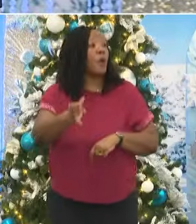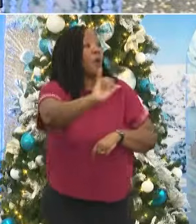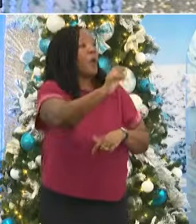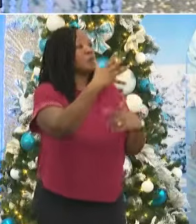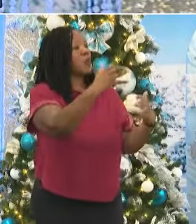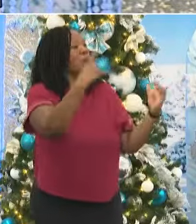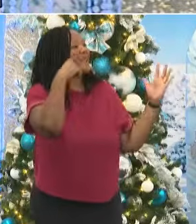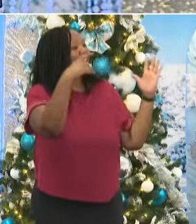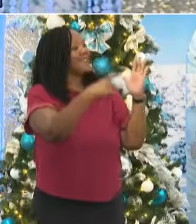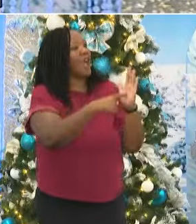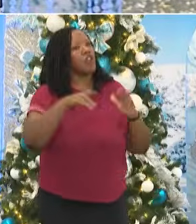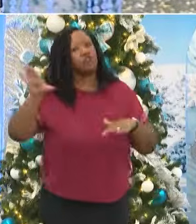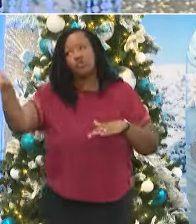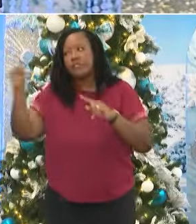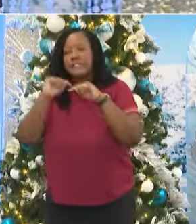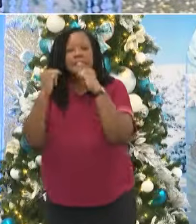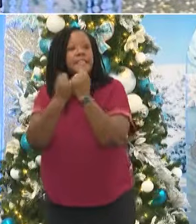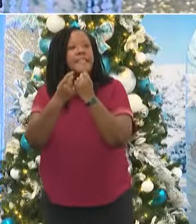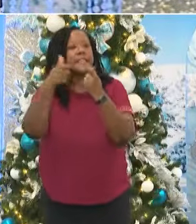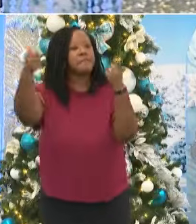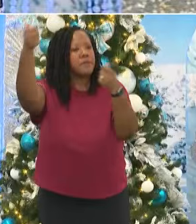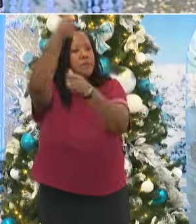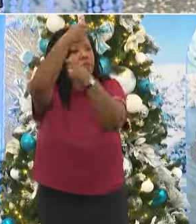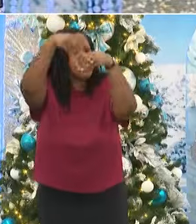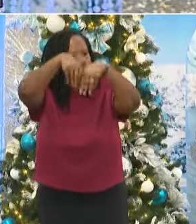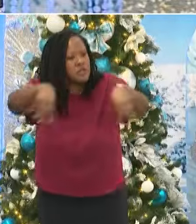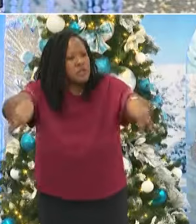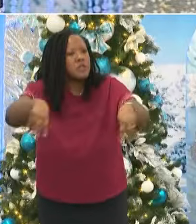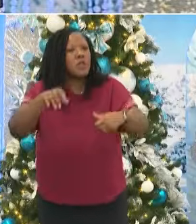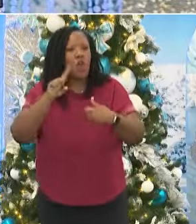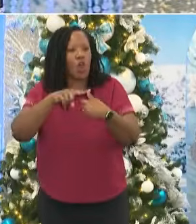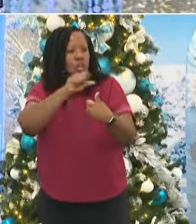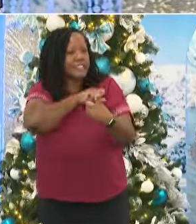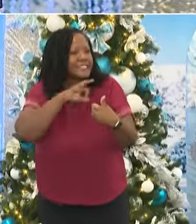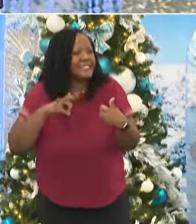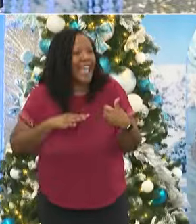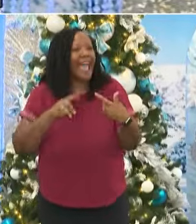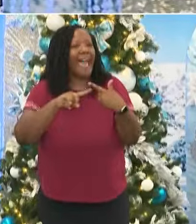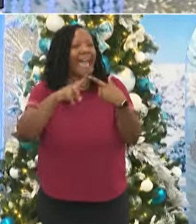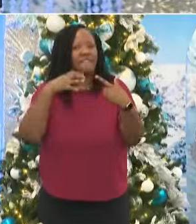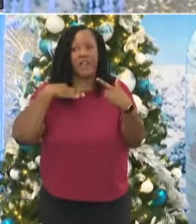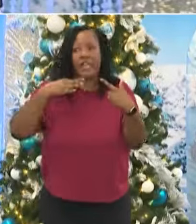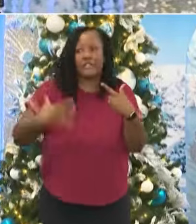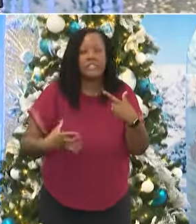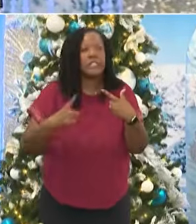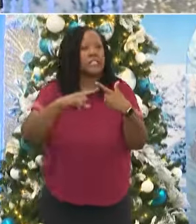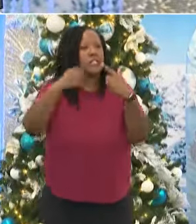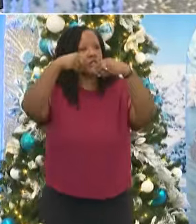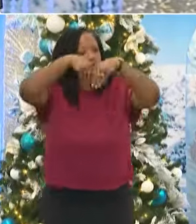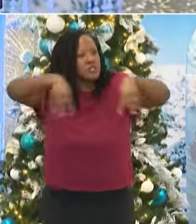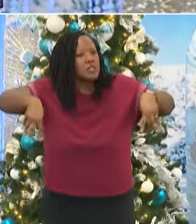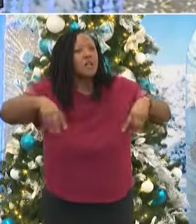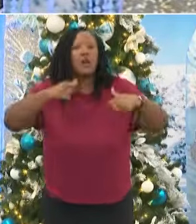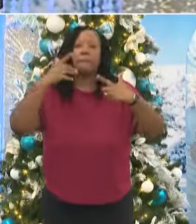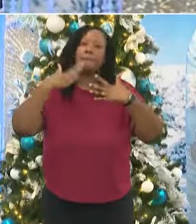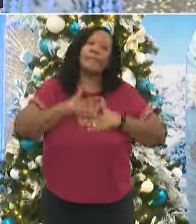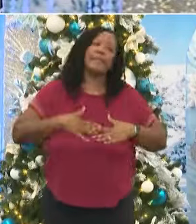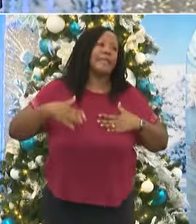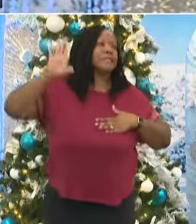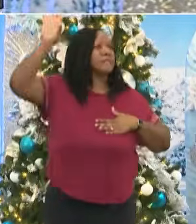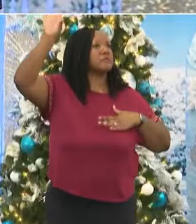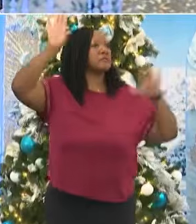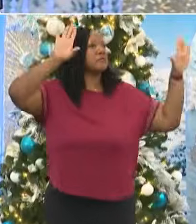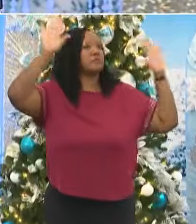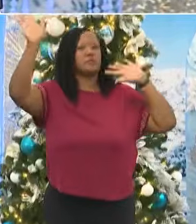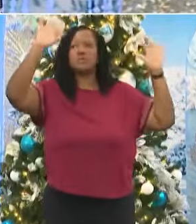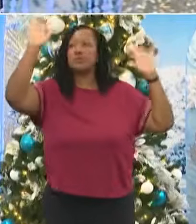acknowledge the mayor's team, all the staff and volunteers, cabinet colleagues, wave your hands, who have made